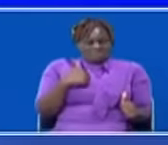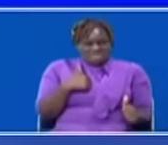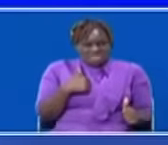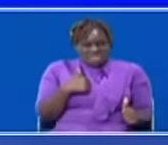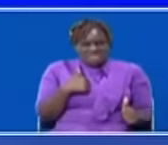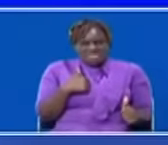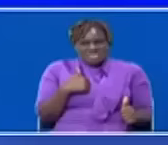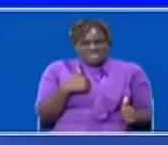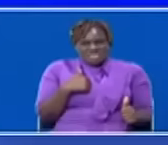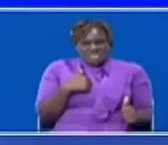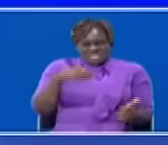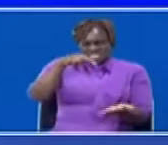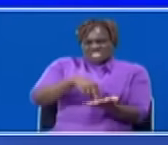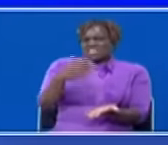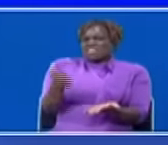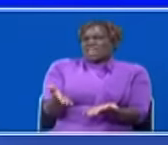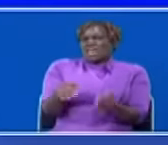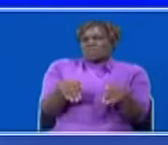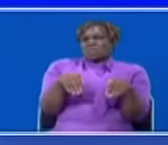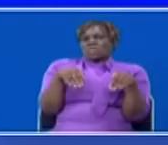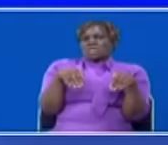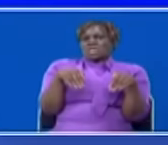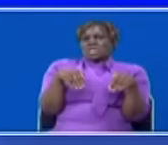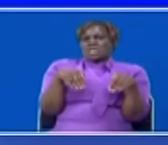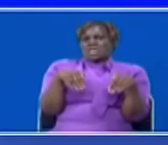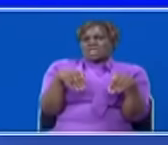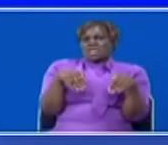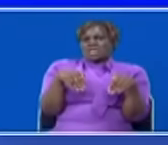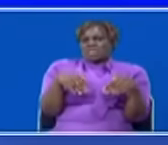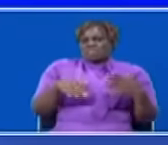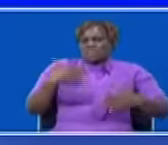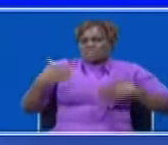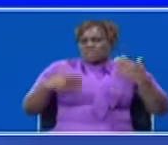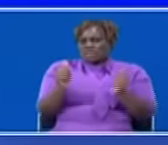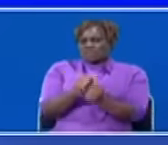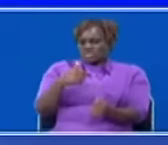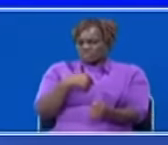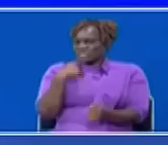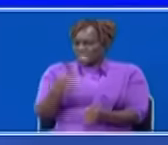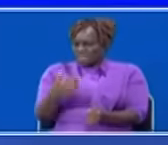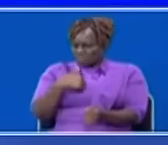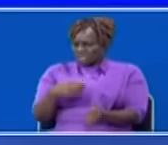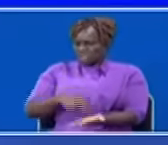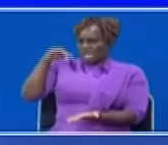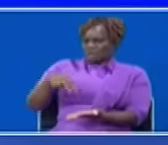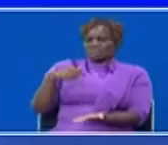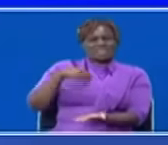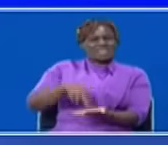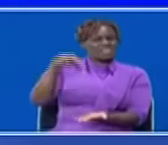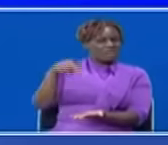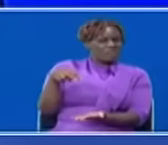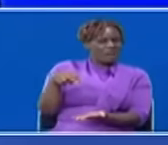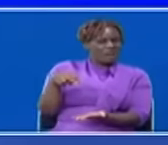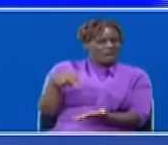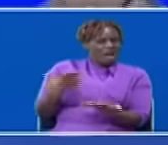who someone will sit in some place mm-hmm. and simply play strings and expect that when you tell me jump, I should ask